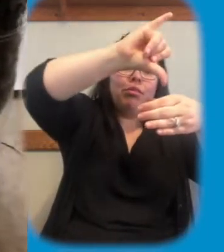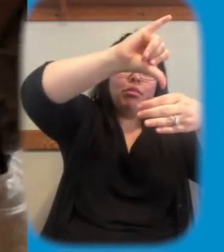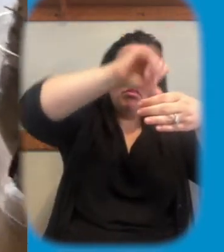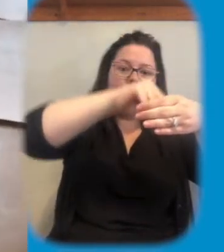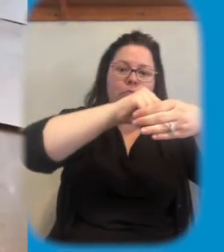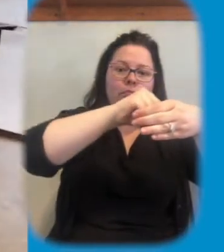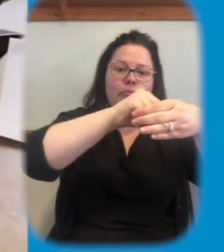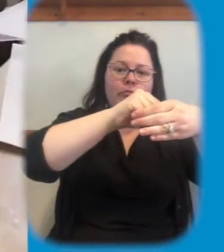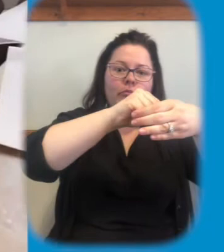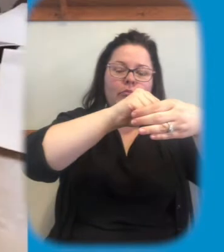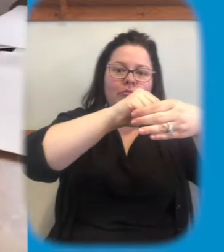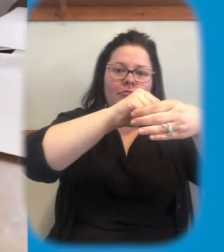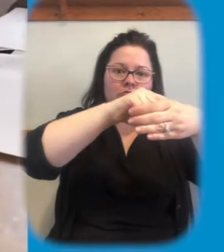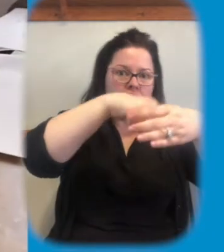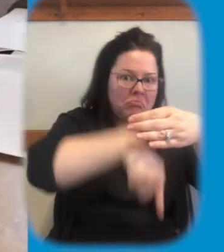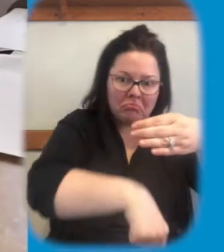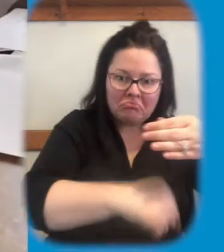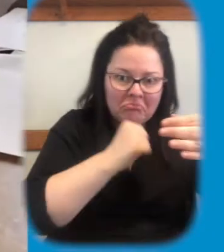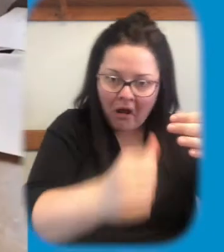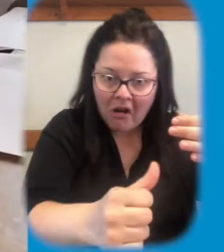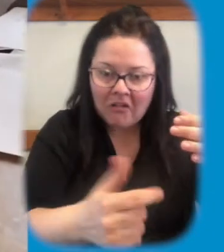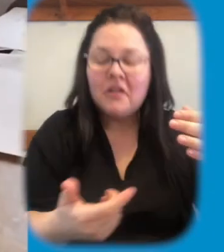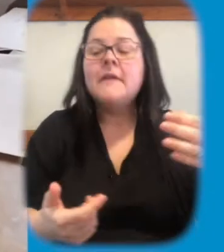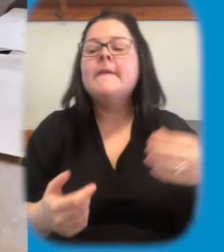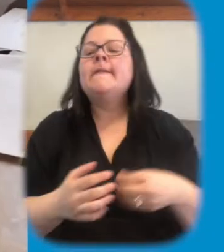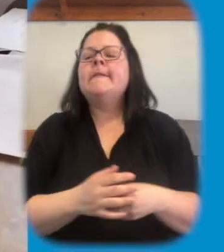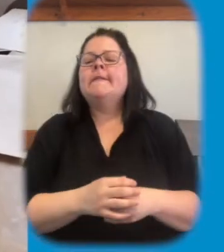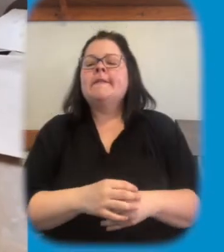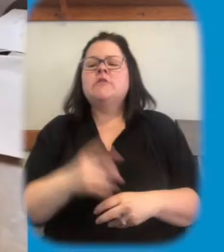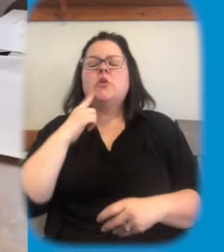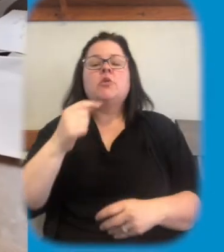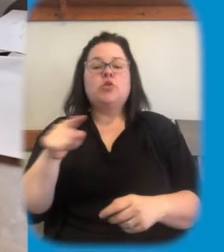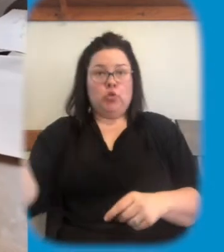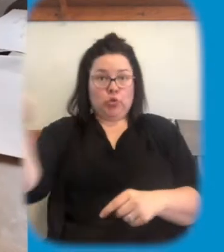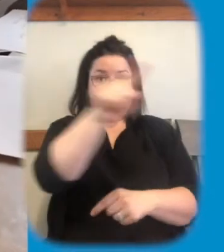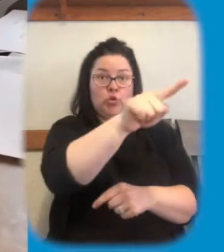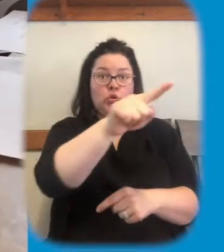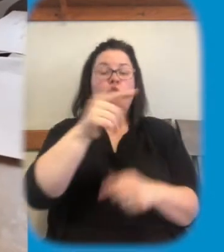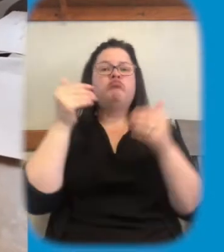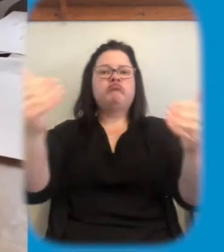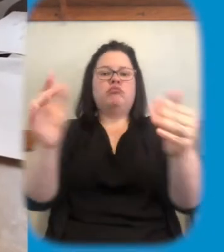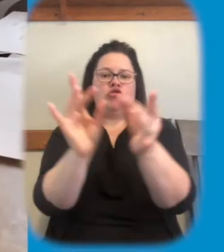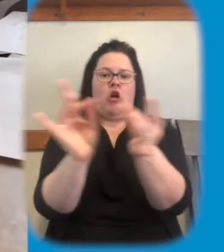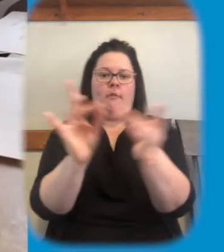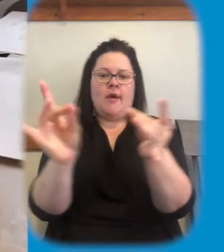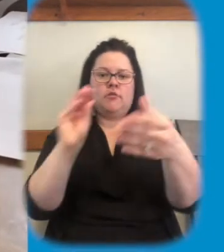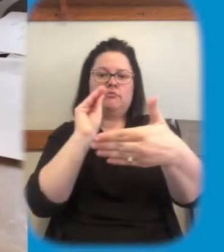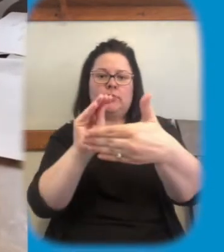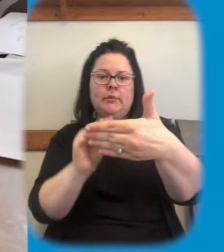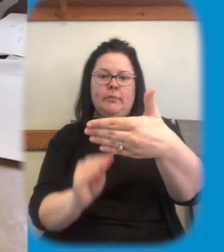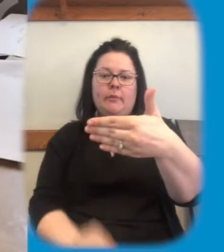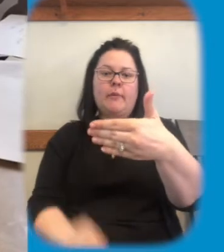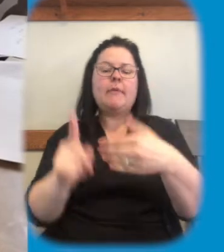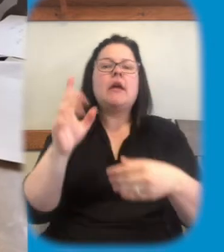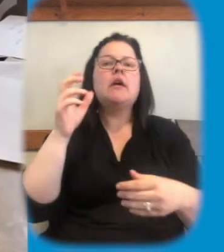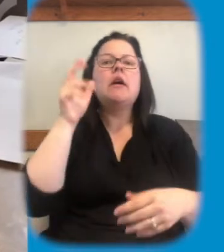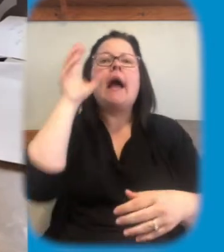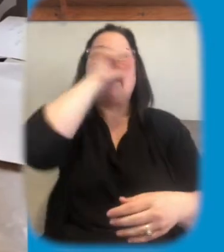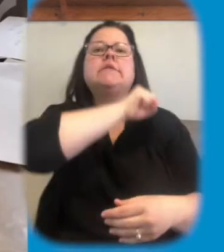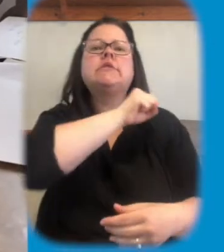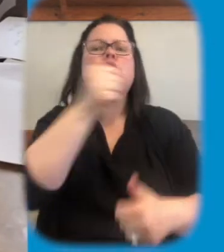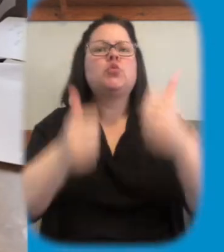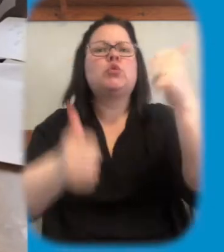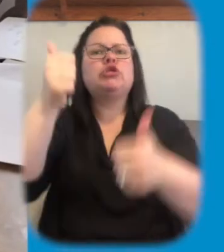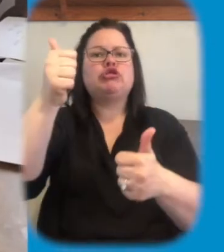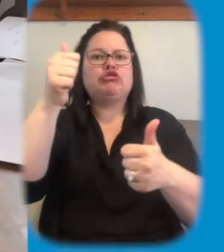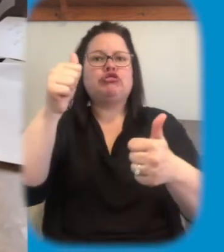so we need everybody who's watching to put in their guess. Which filter is going to work the best? While they put in their guesses,